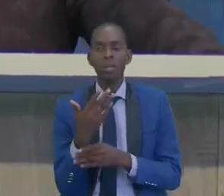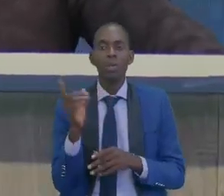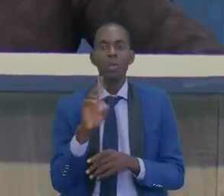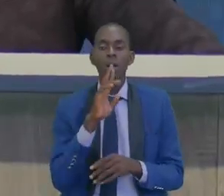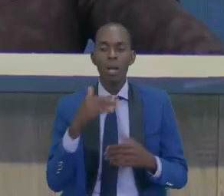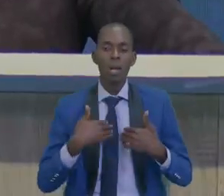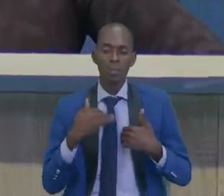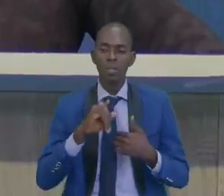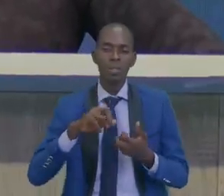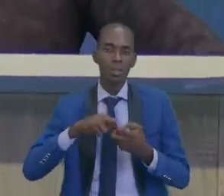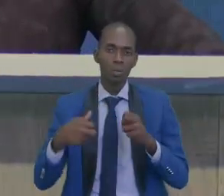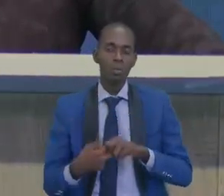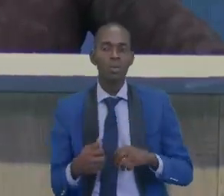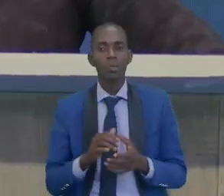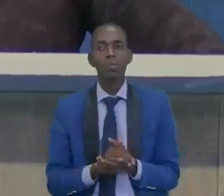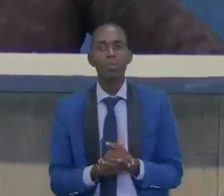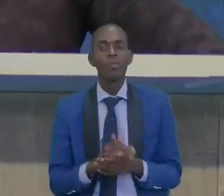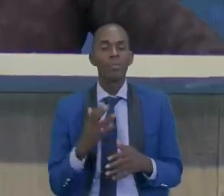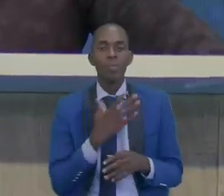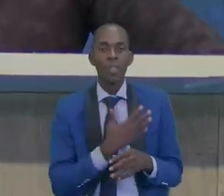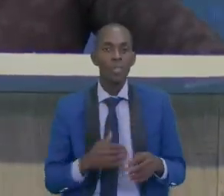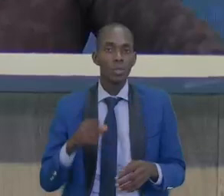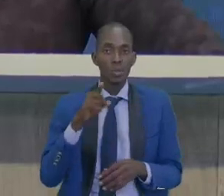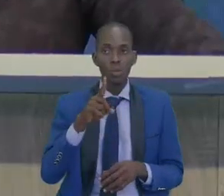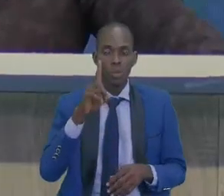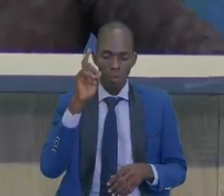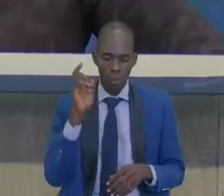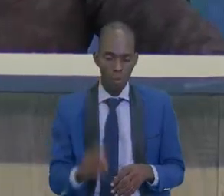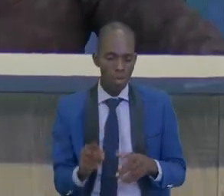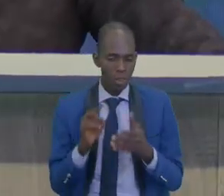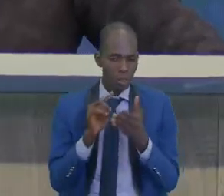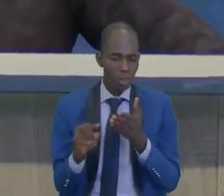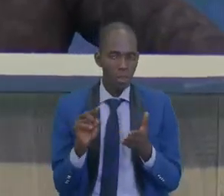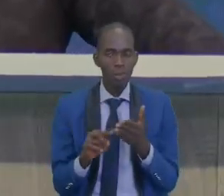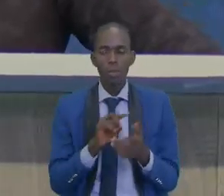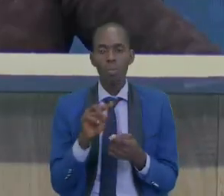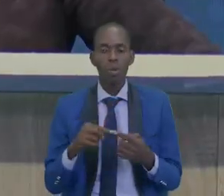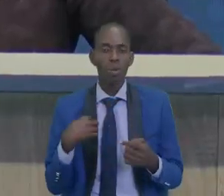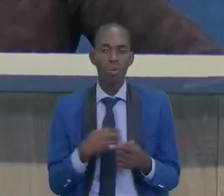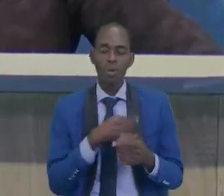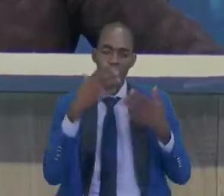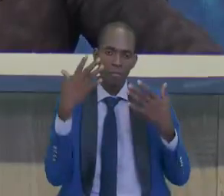challenge. And you must check up when we finish.